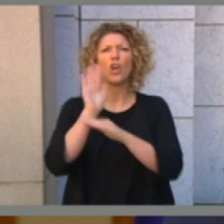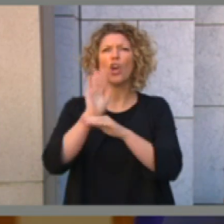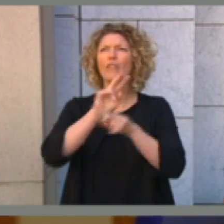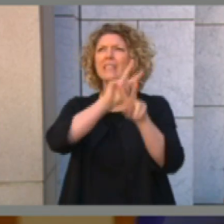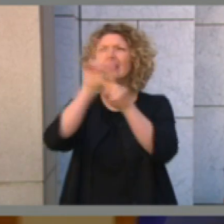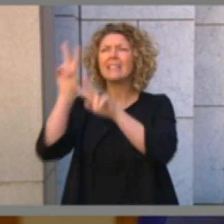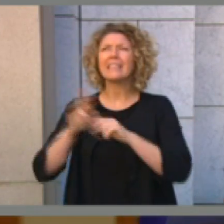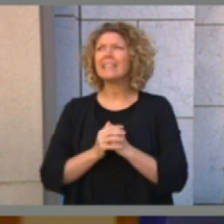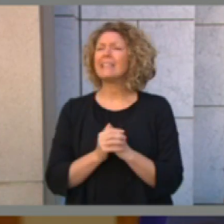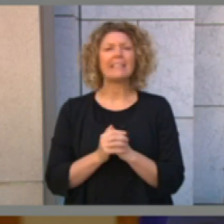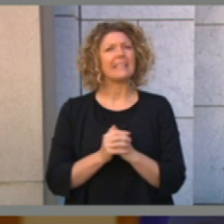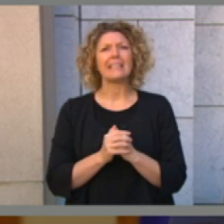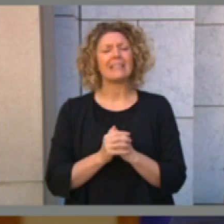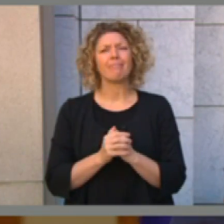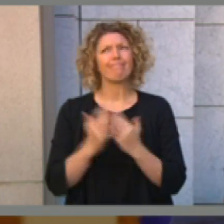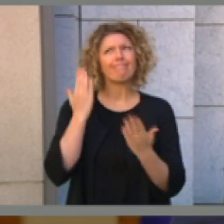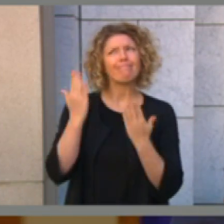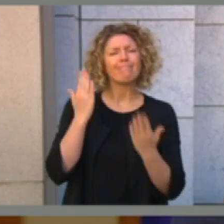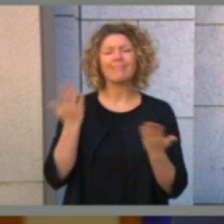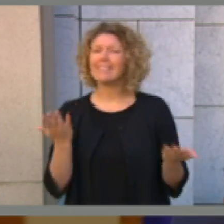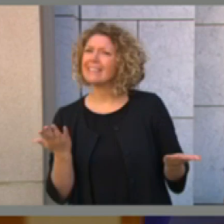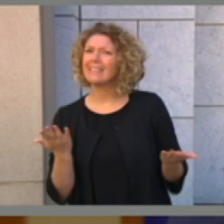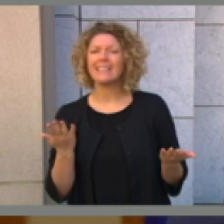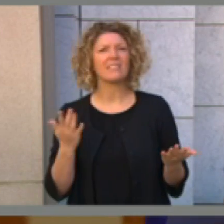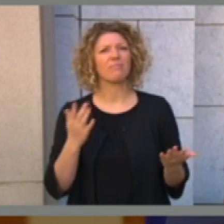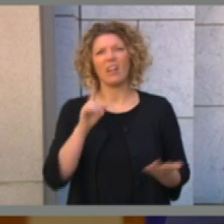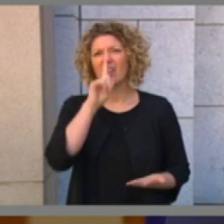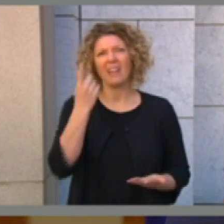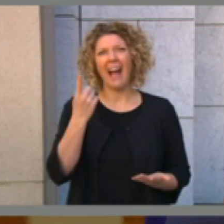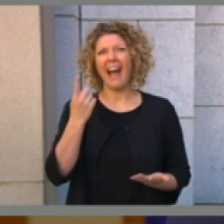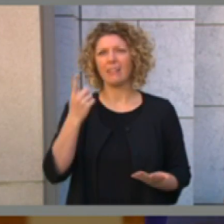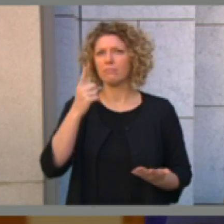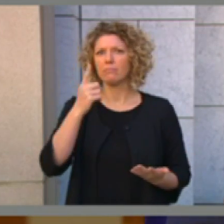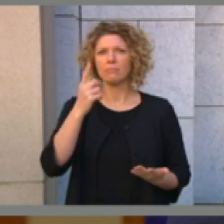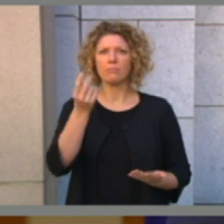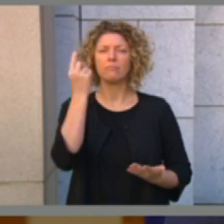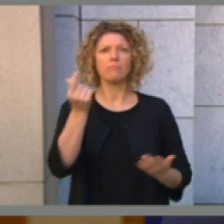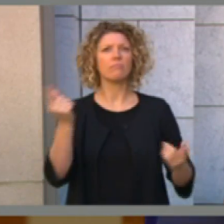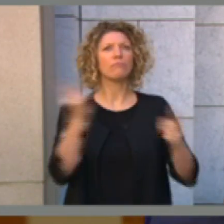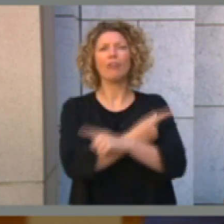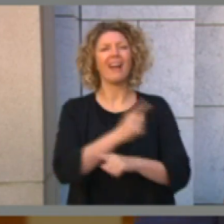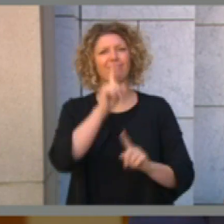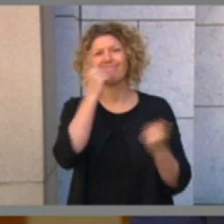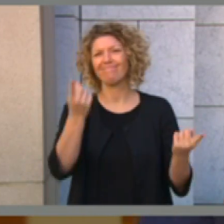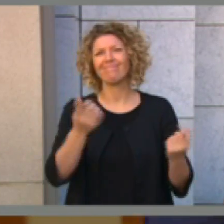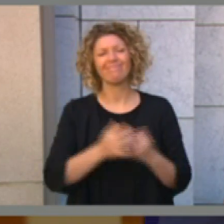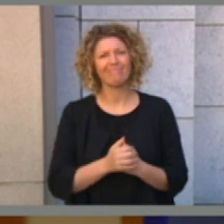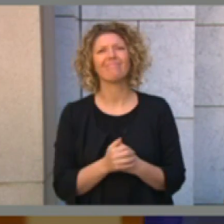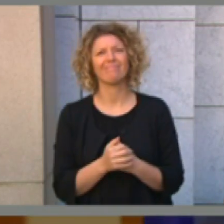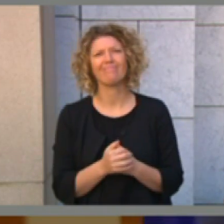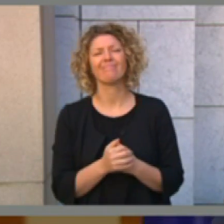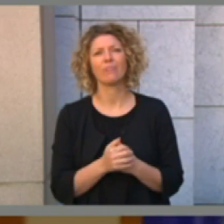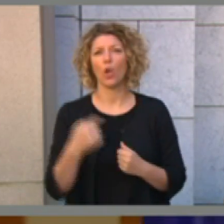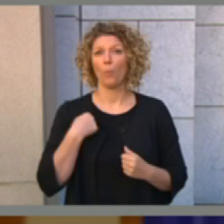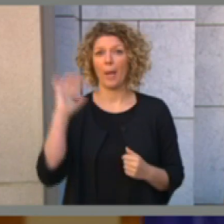facts, that is not the information, and it's not our way through this. And it's not what you see in the measures that we've